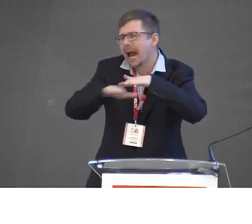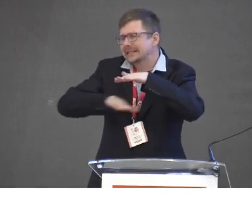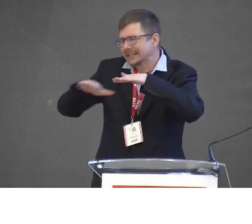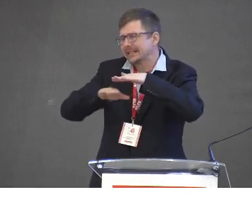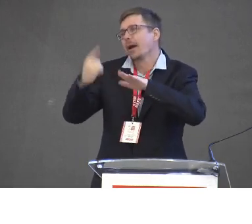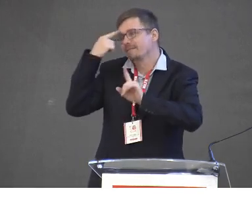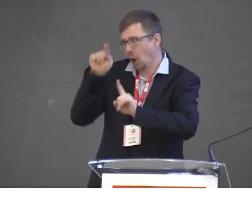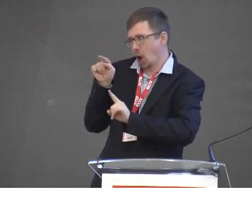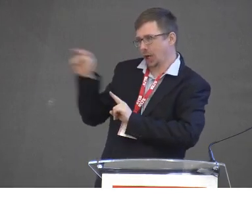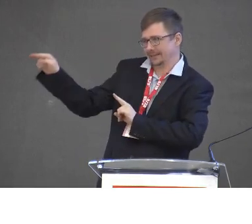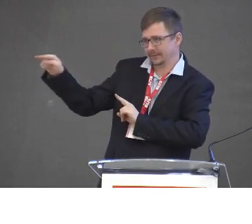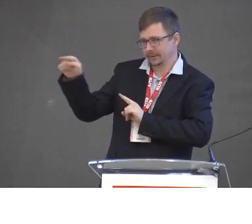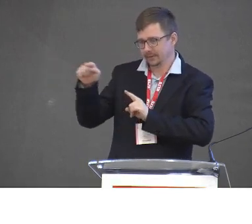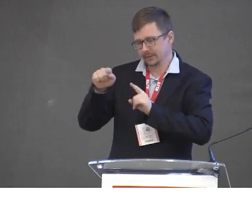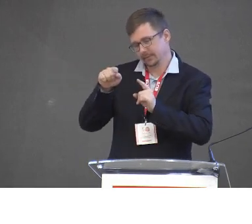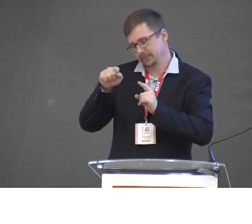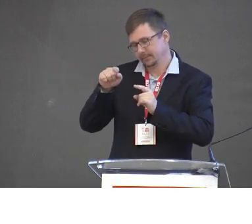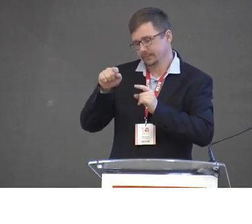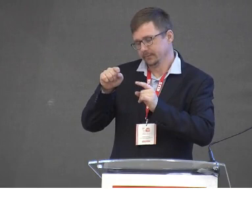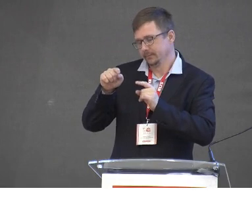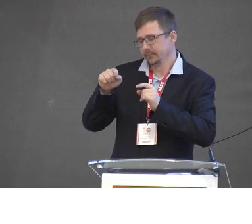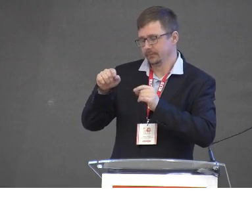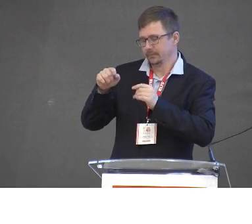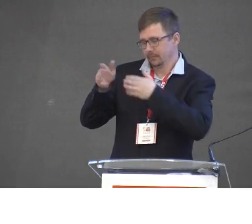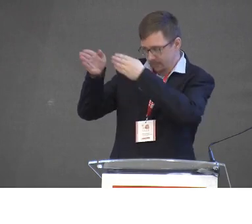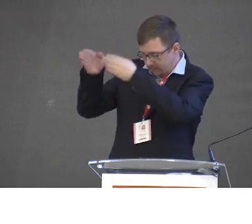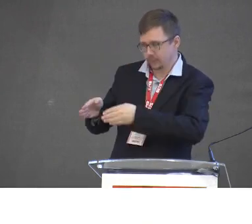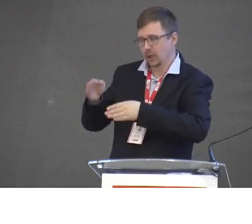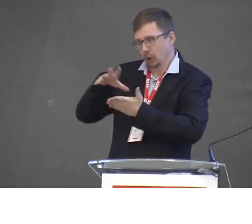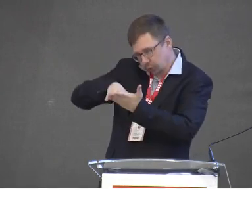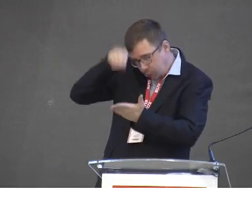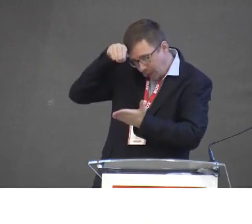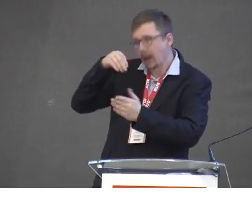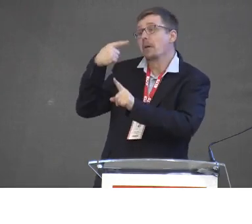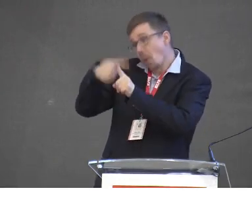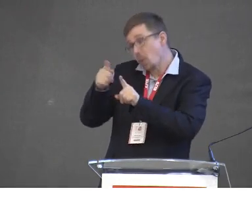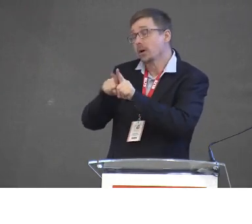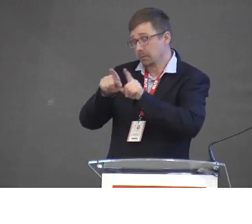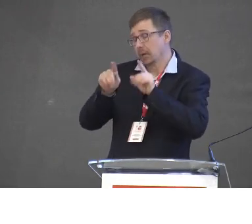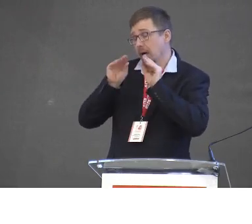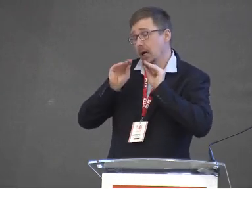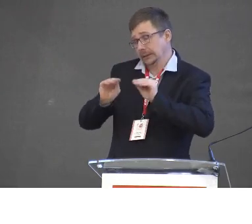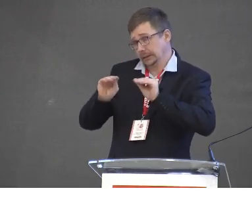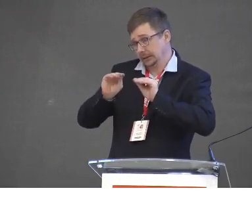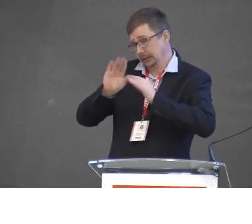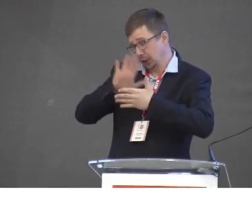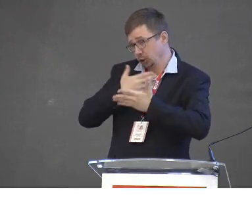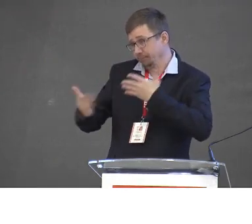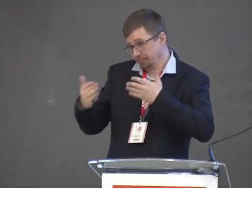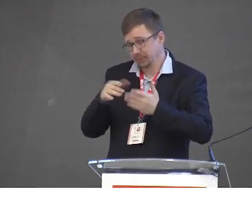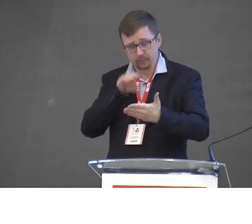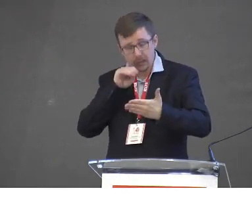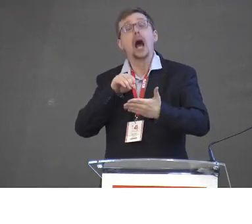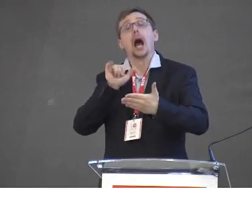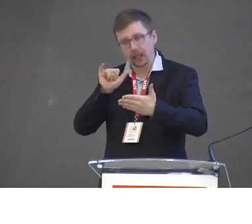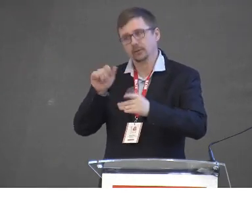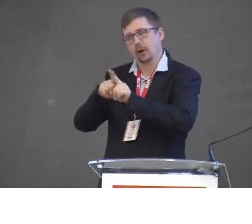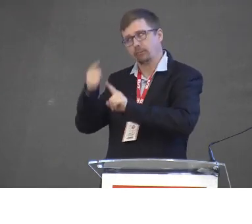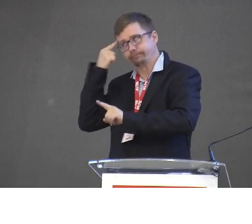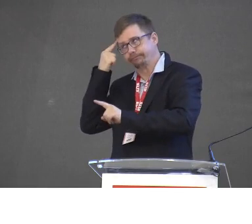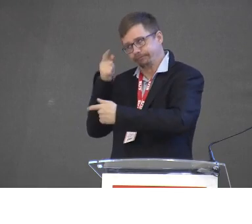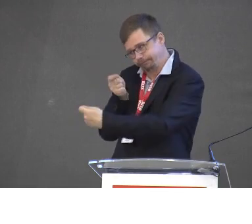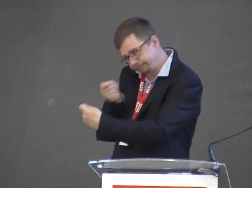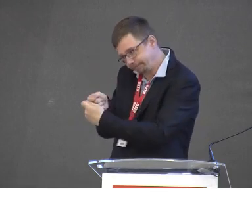visual nature. It's very basic information for non-sign language users, learners, and